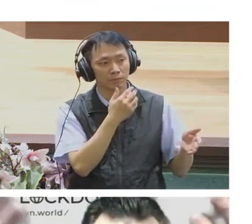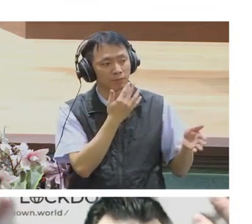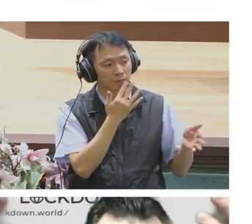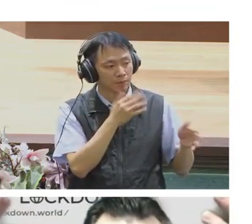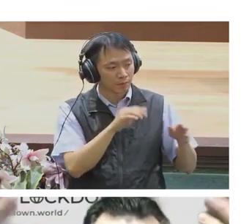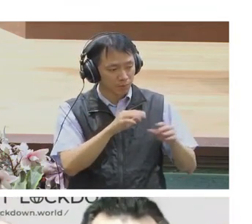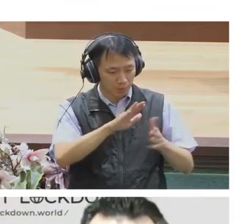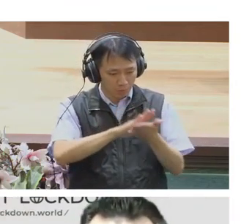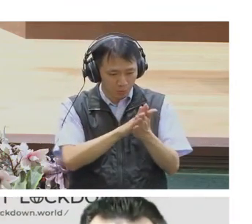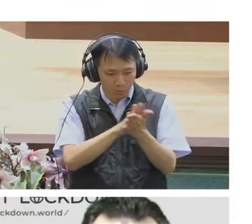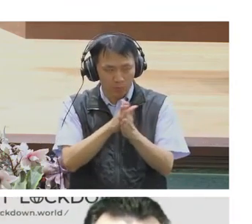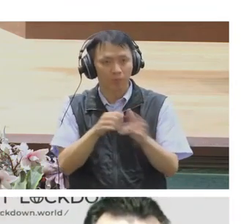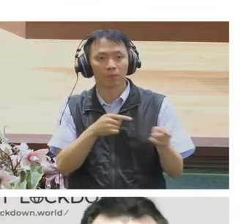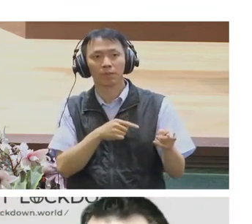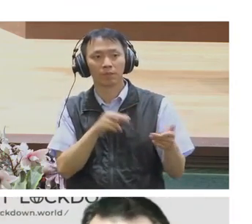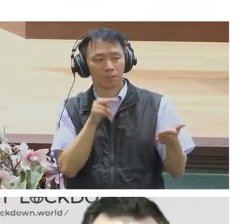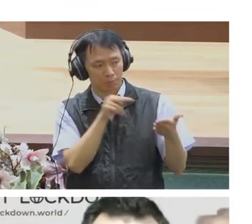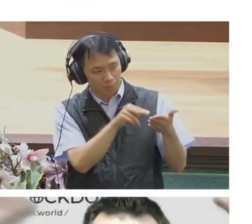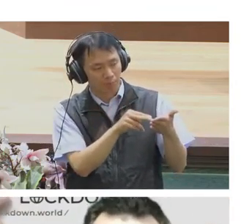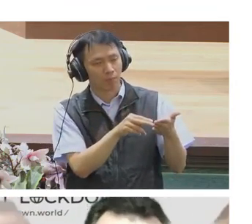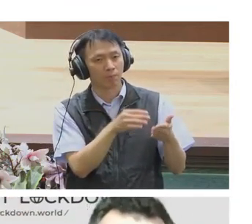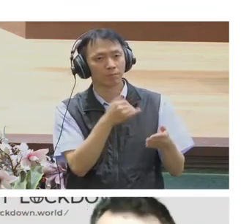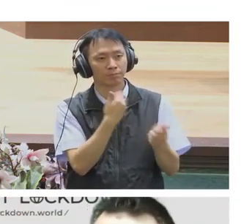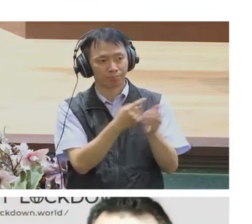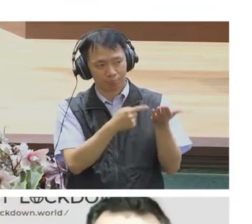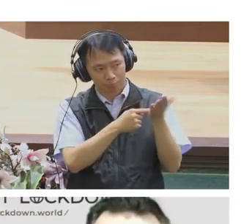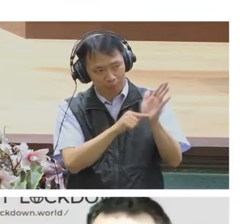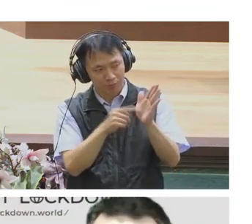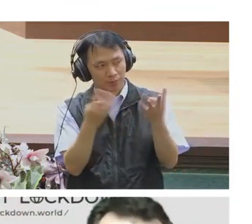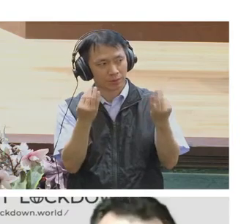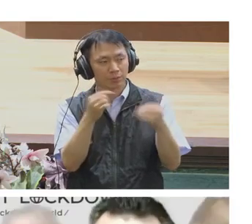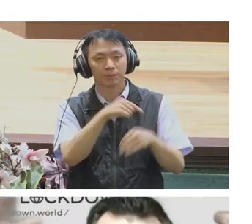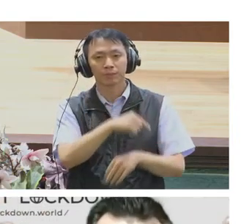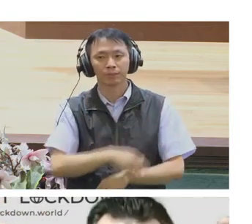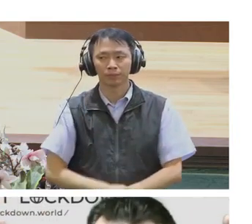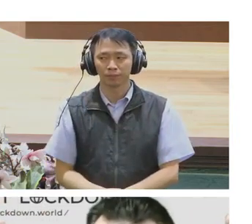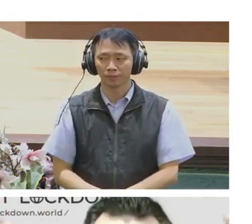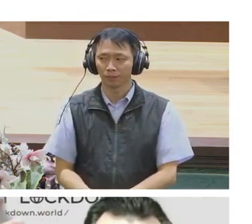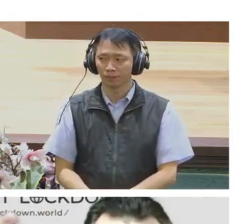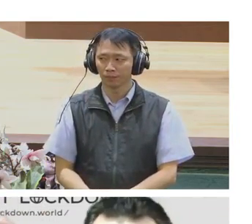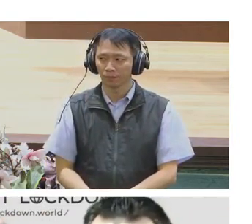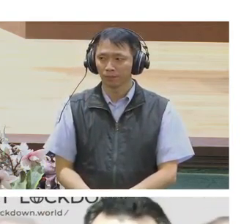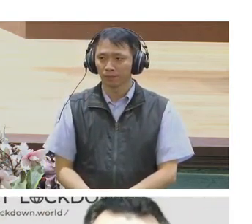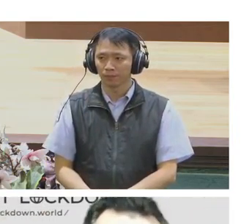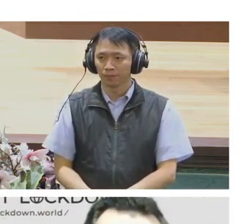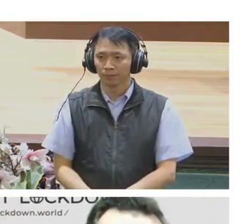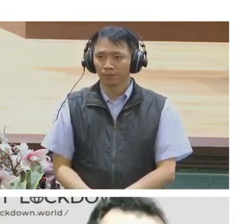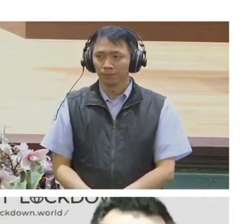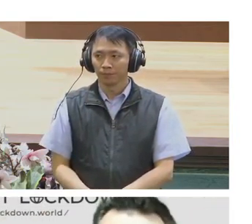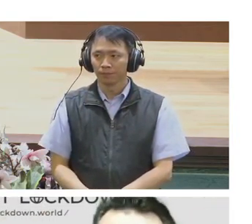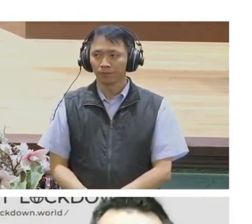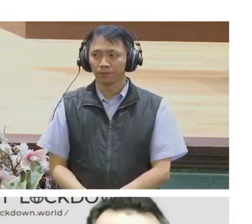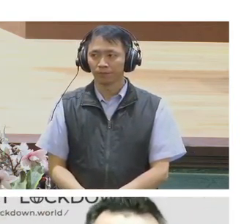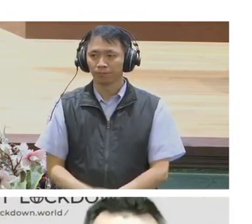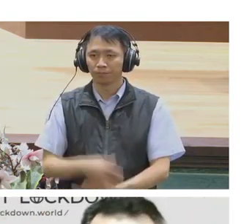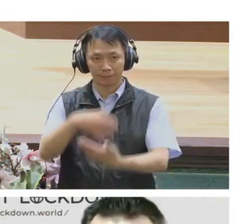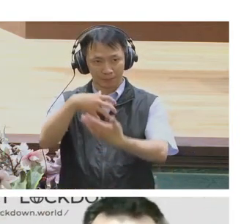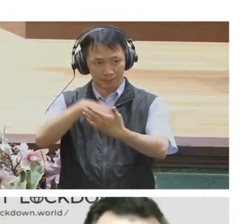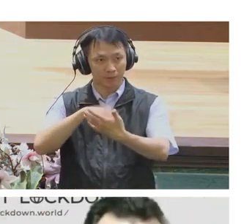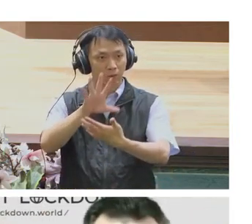surface the data in a way that normal people who are not very in tune with policies and who are